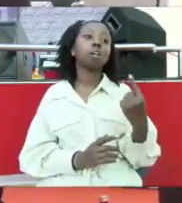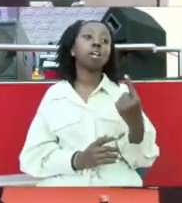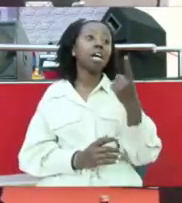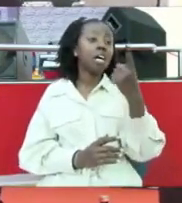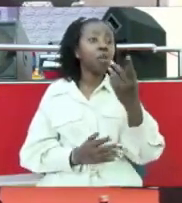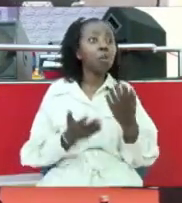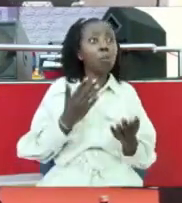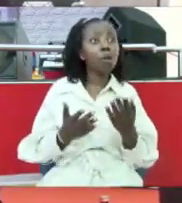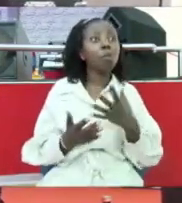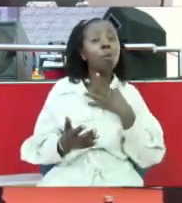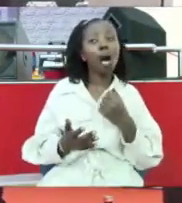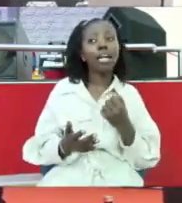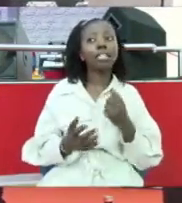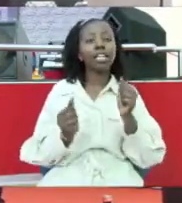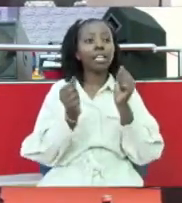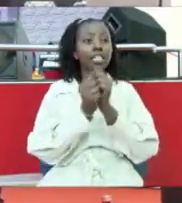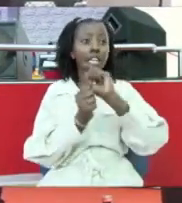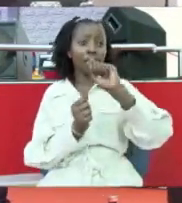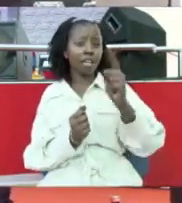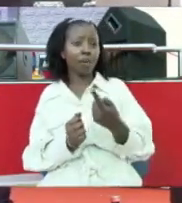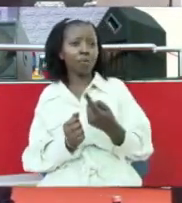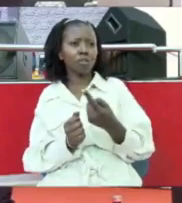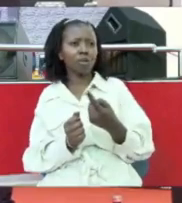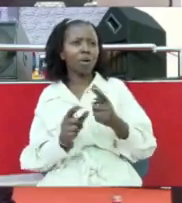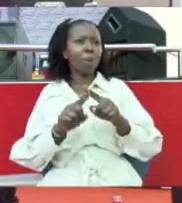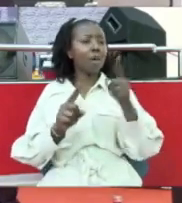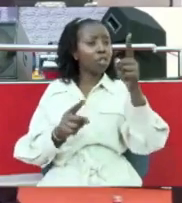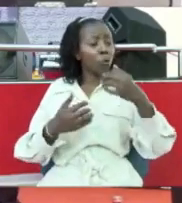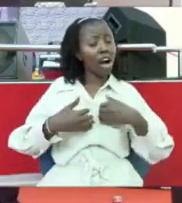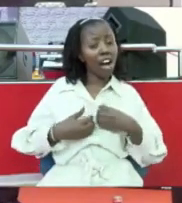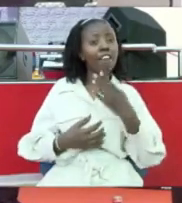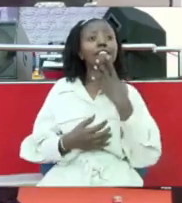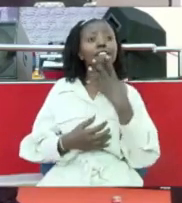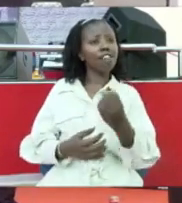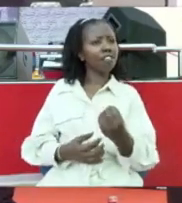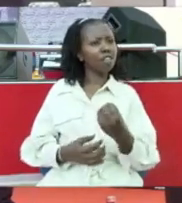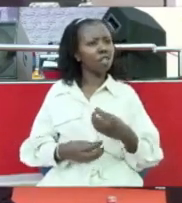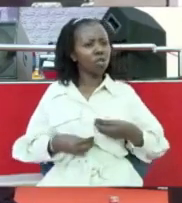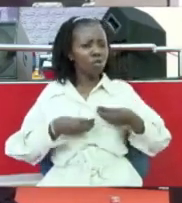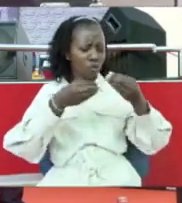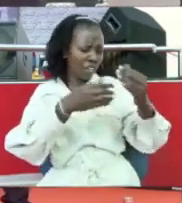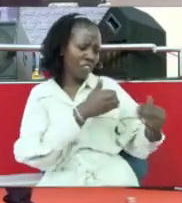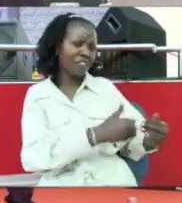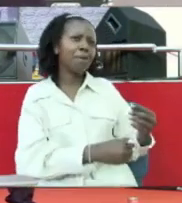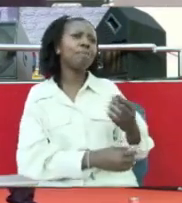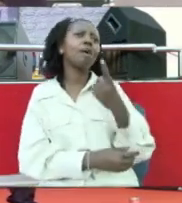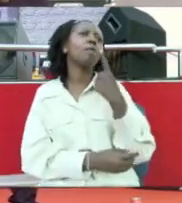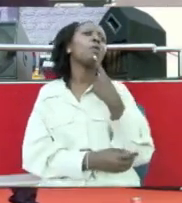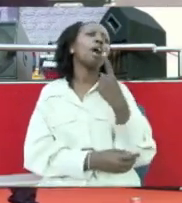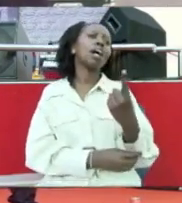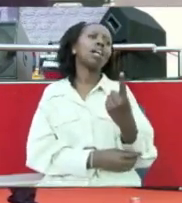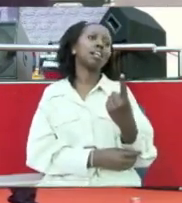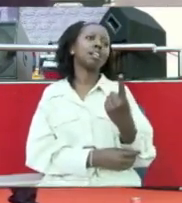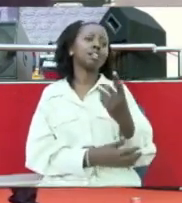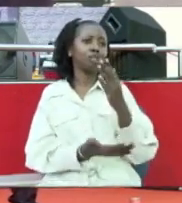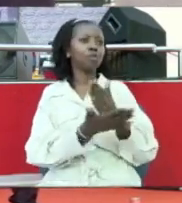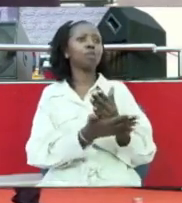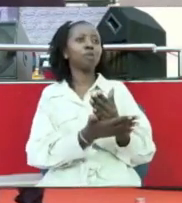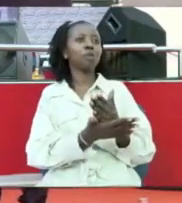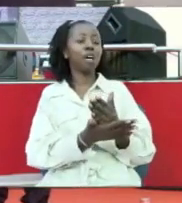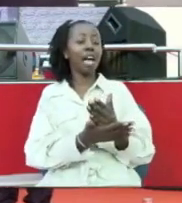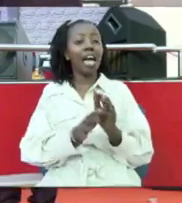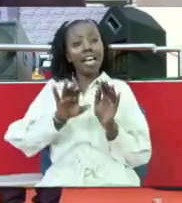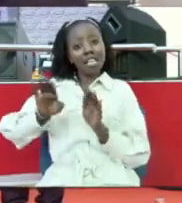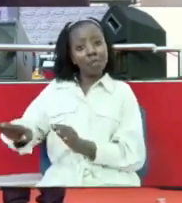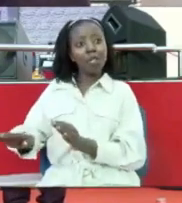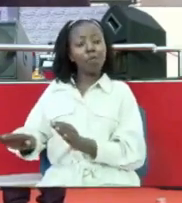unaomba 10,000. And you are asking for 10,000. Lakini una 500. And you have 500. Si umpe hiyo moja. Mpatie na utabaki na